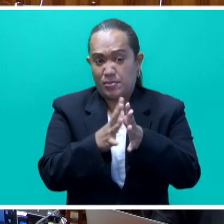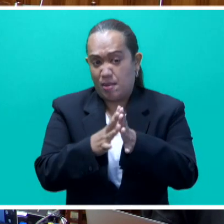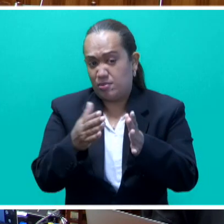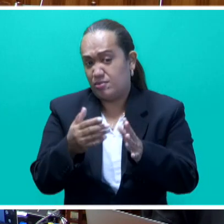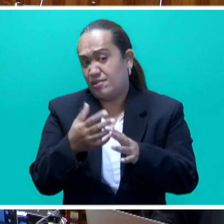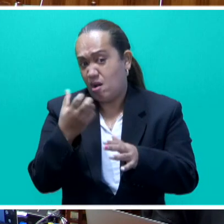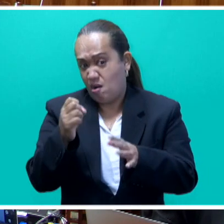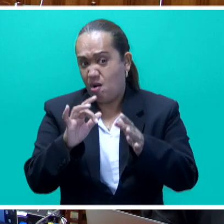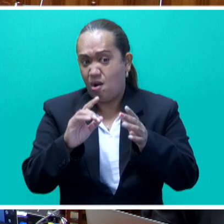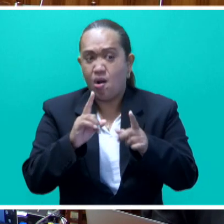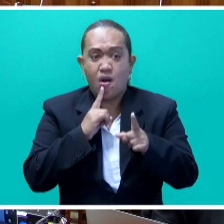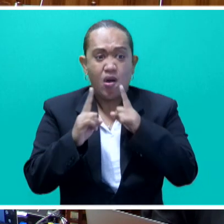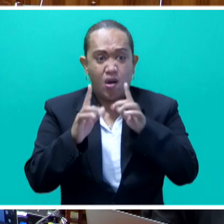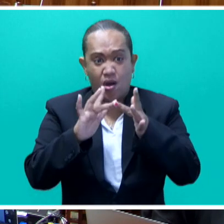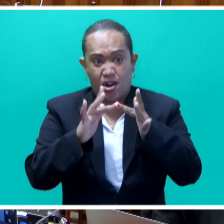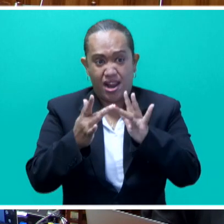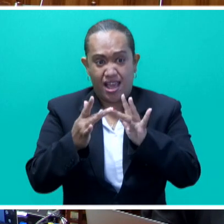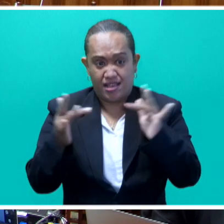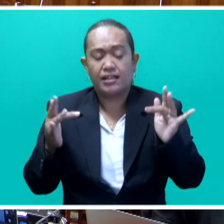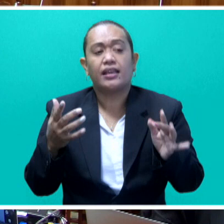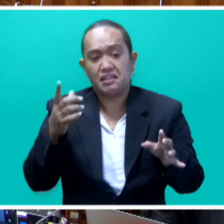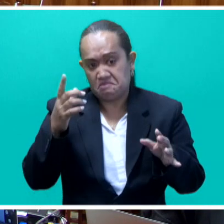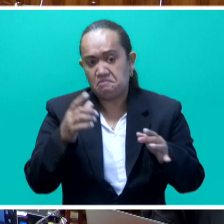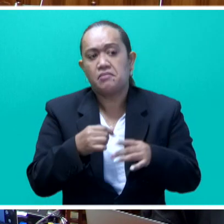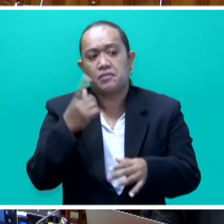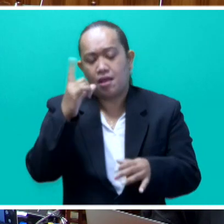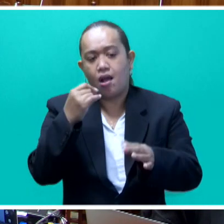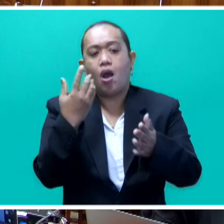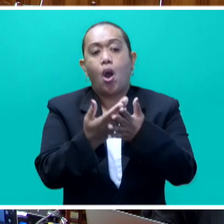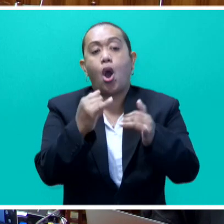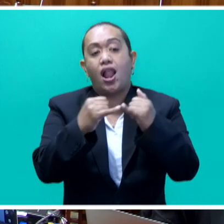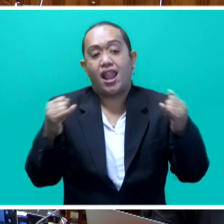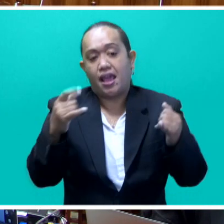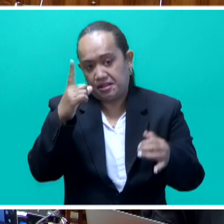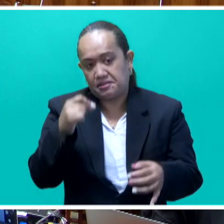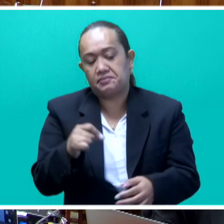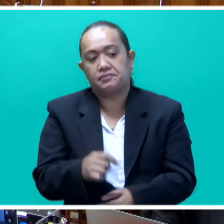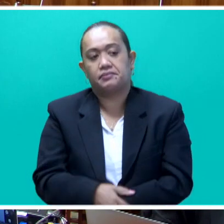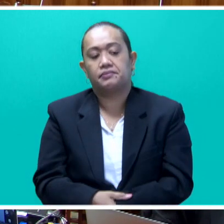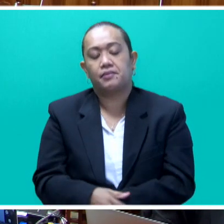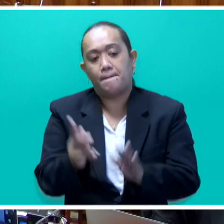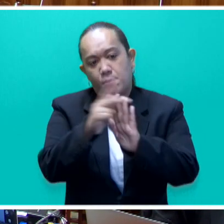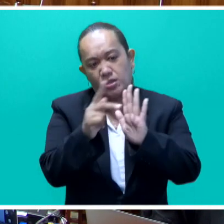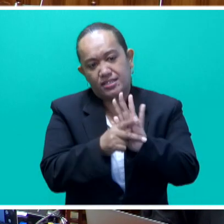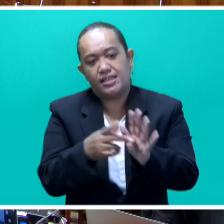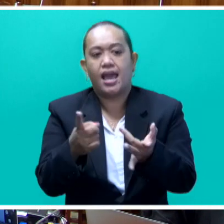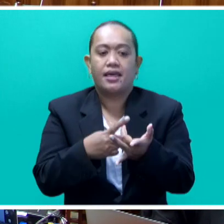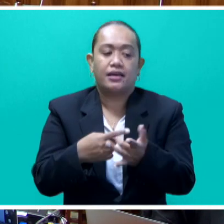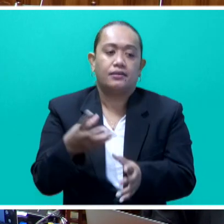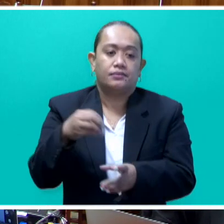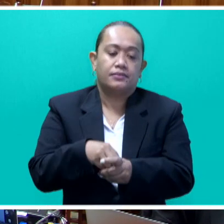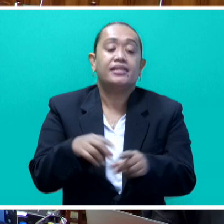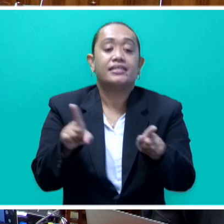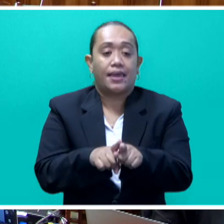private sector to get the real-time data for decision and policy making. Mr. Speaker, sir, the tourism industry has received